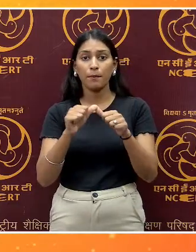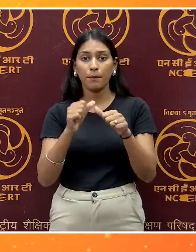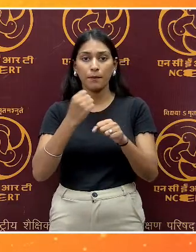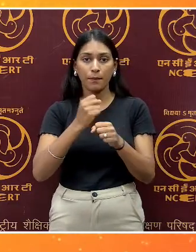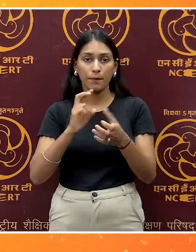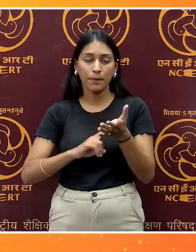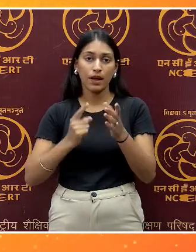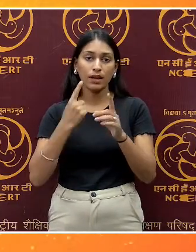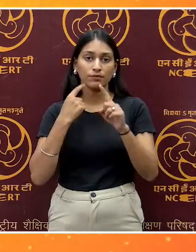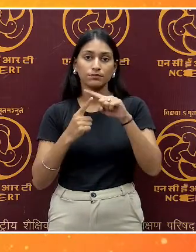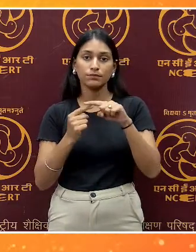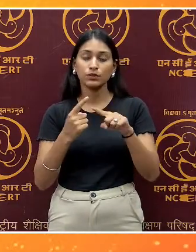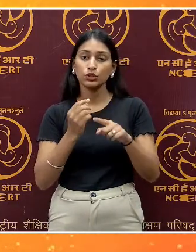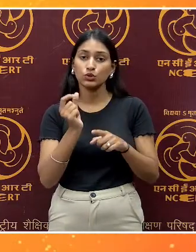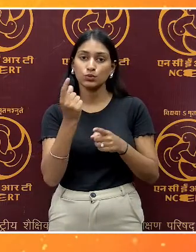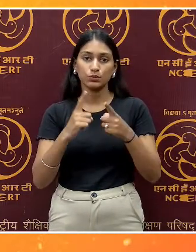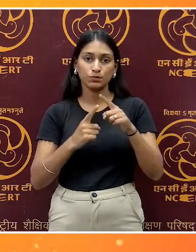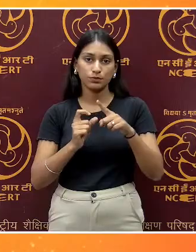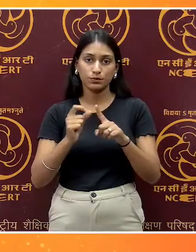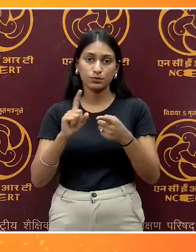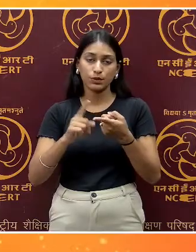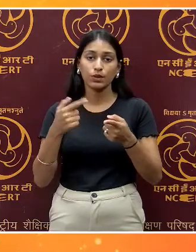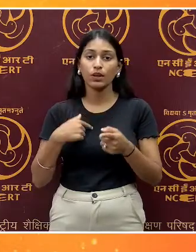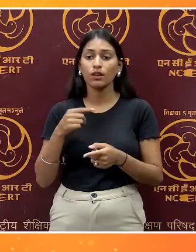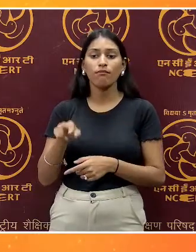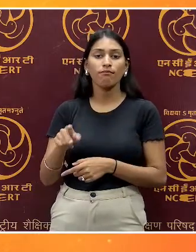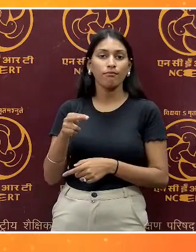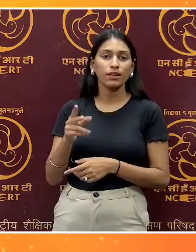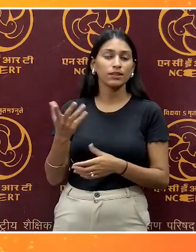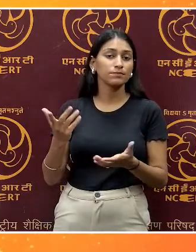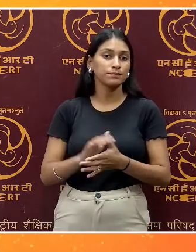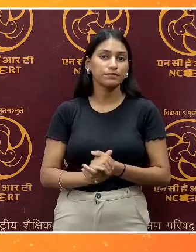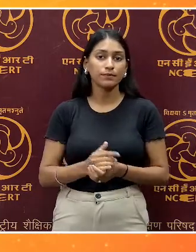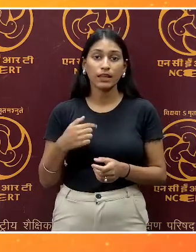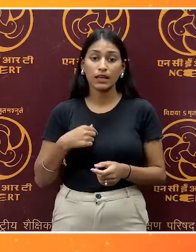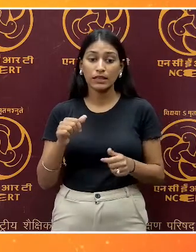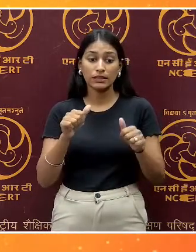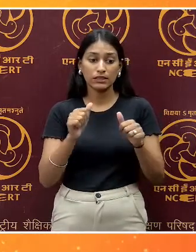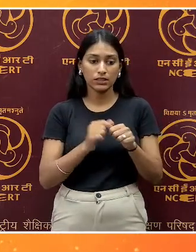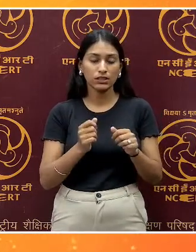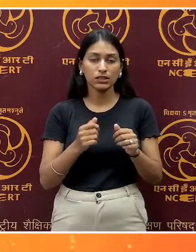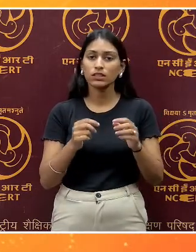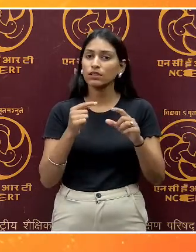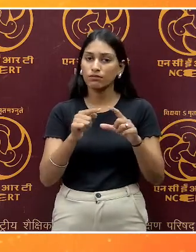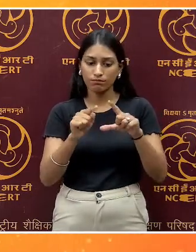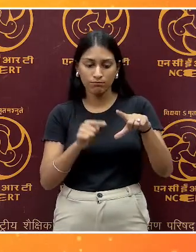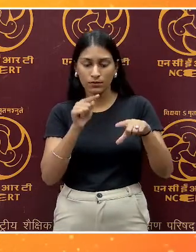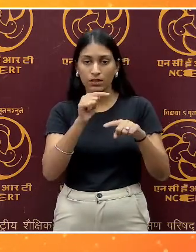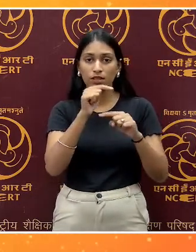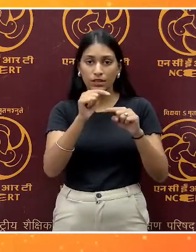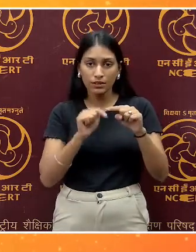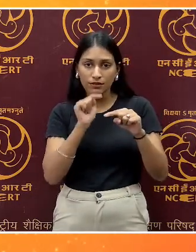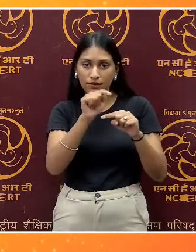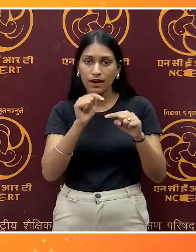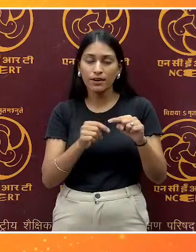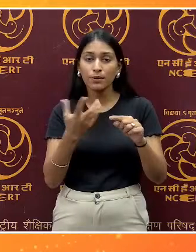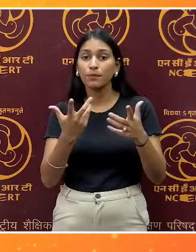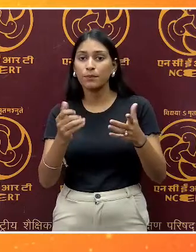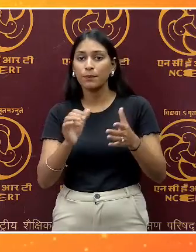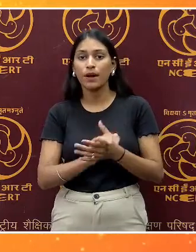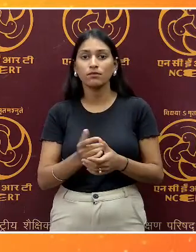only, and the unit vector is the vector A divided by its magnitude. 75